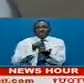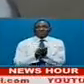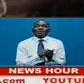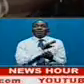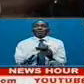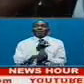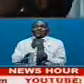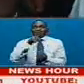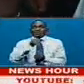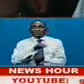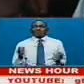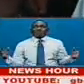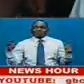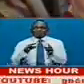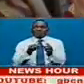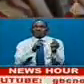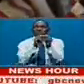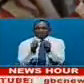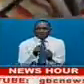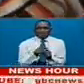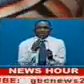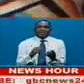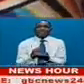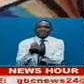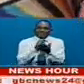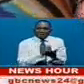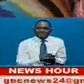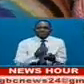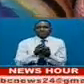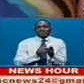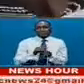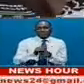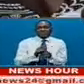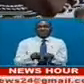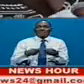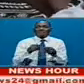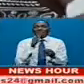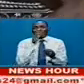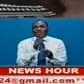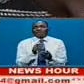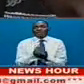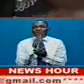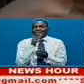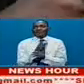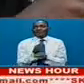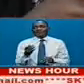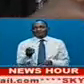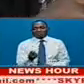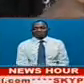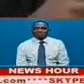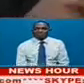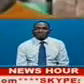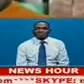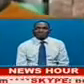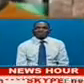bring all cerebral palsy children together to assist them through training and relieve their mothers of some of the burdens they